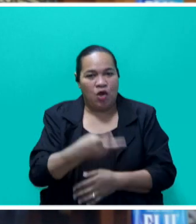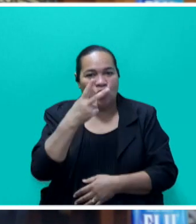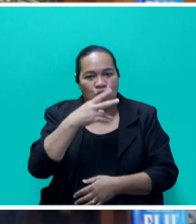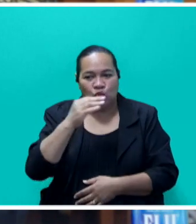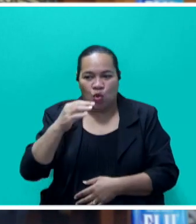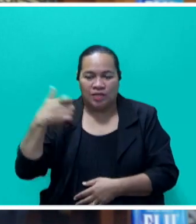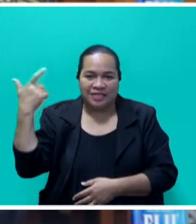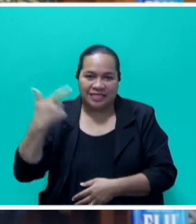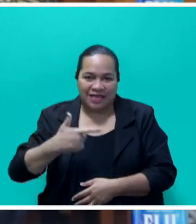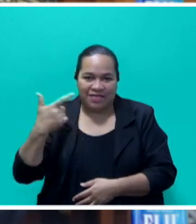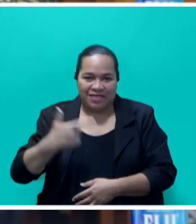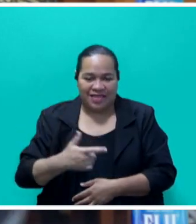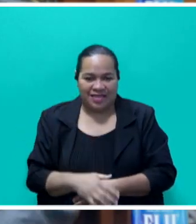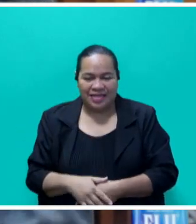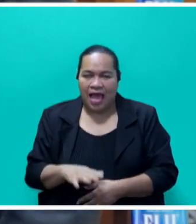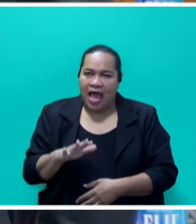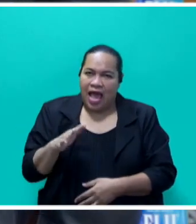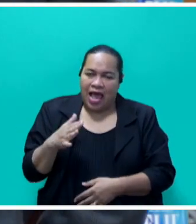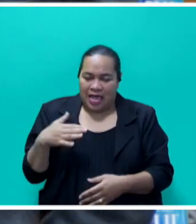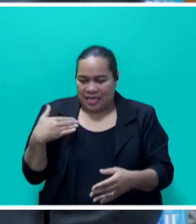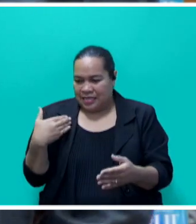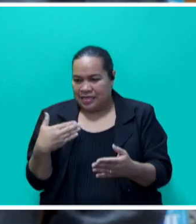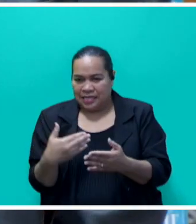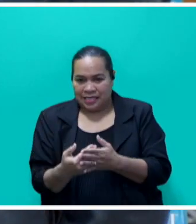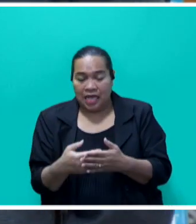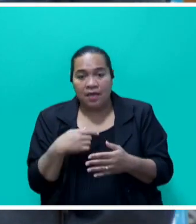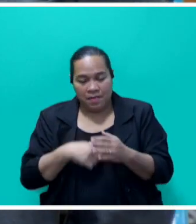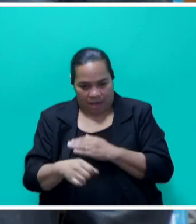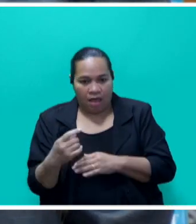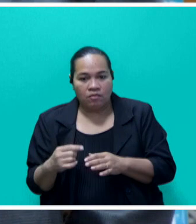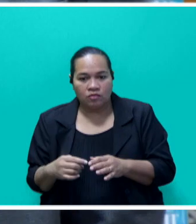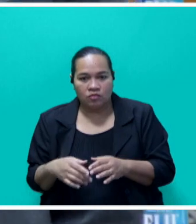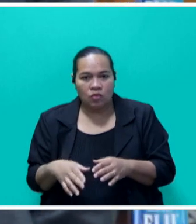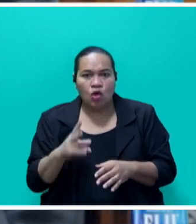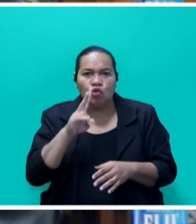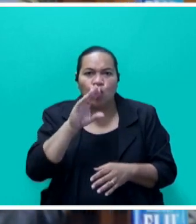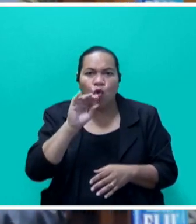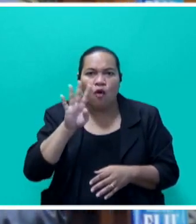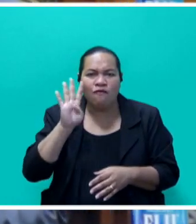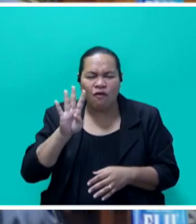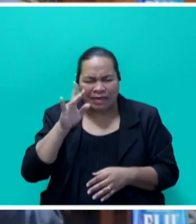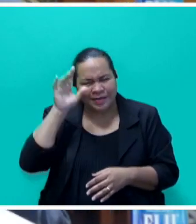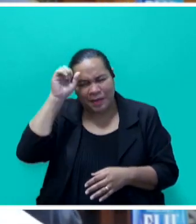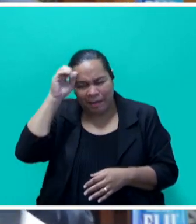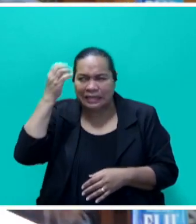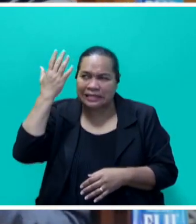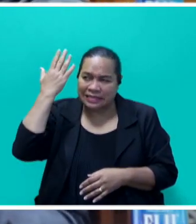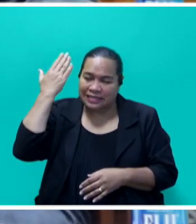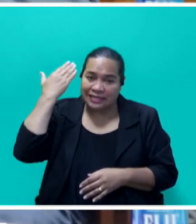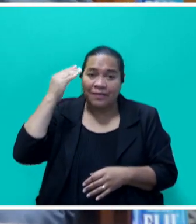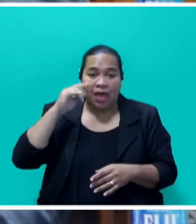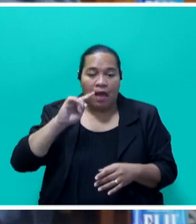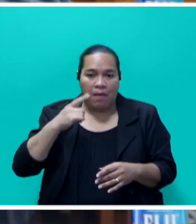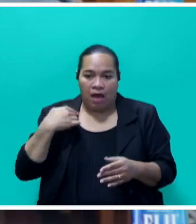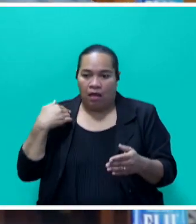2017. So it took us, this came into force in 2004, if I remember correctly. But it took